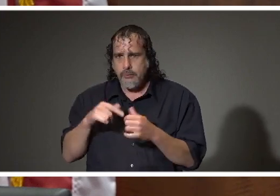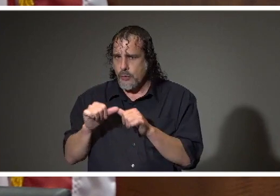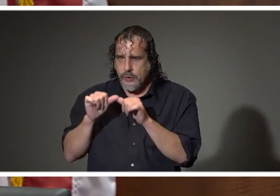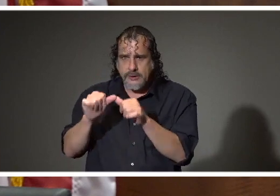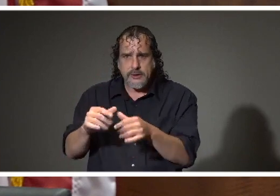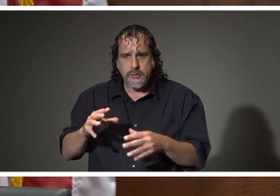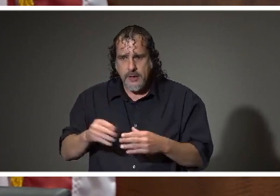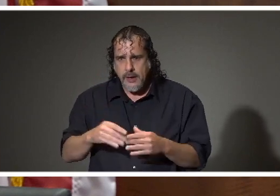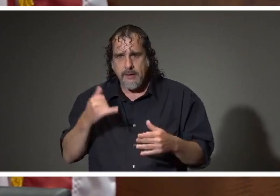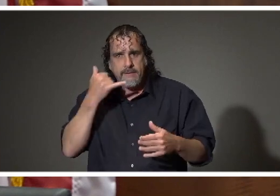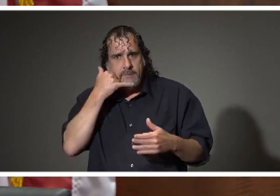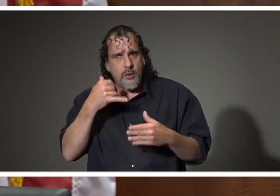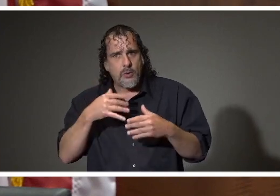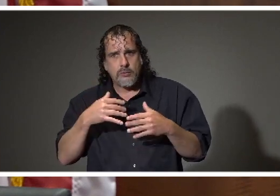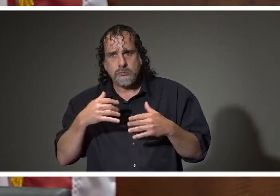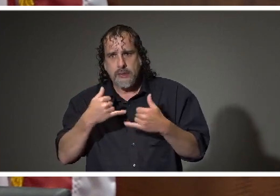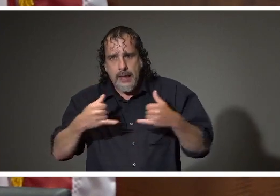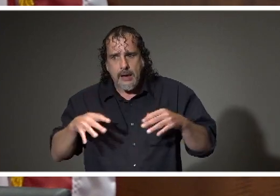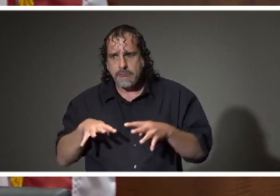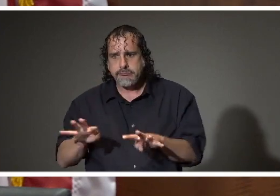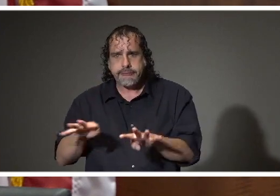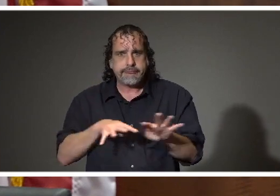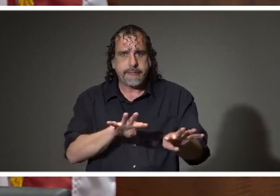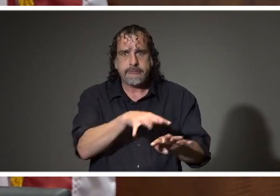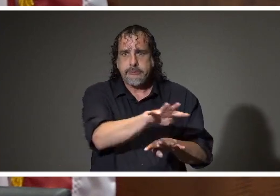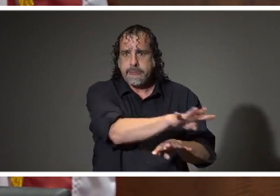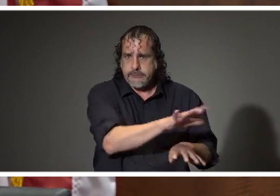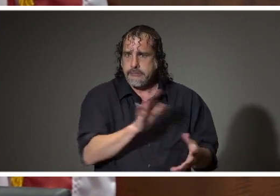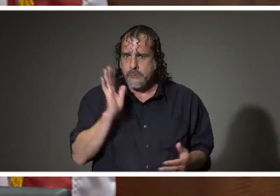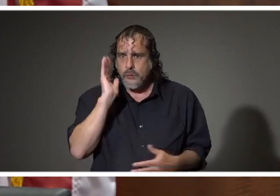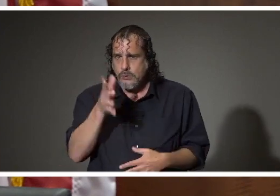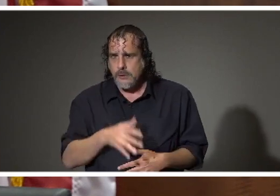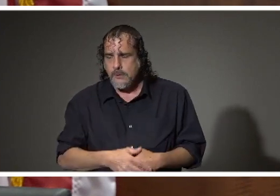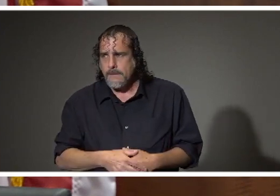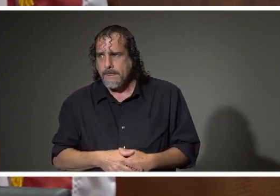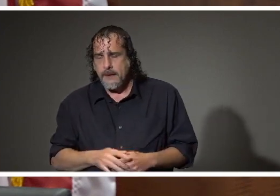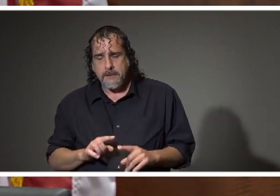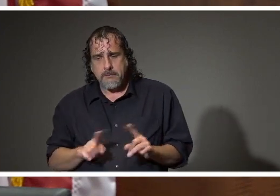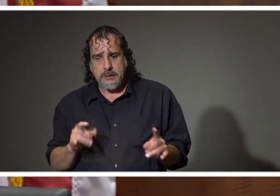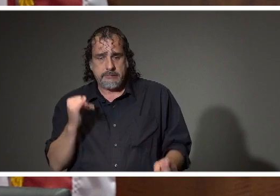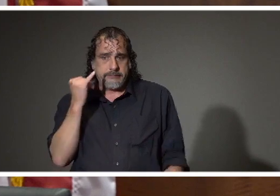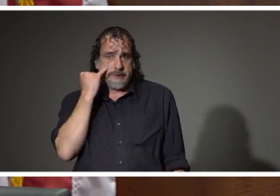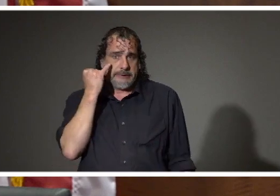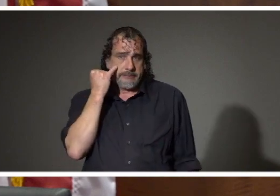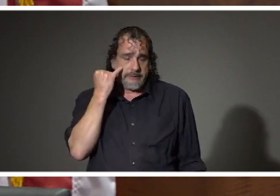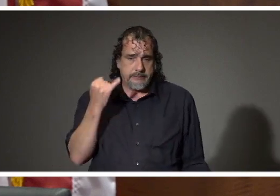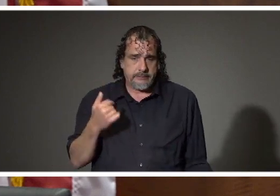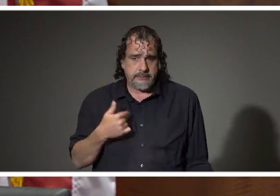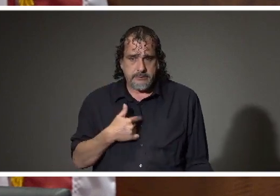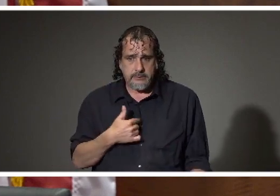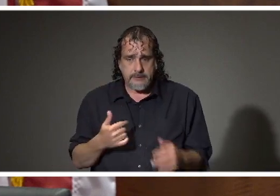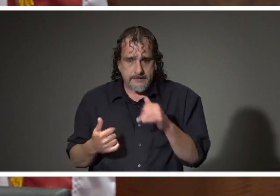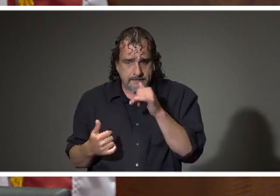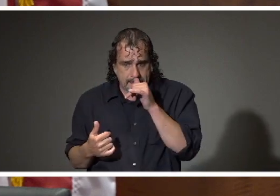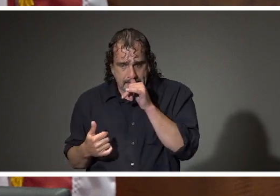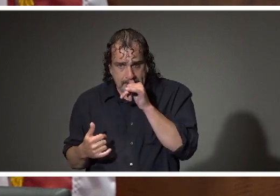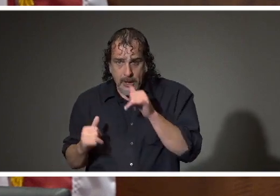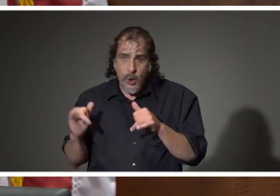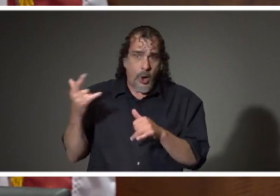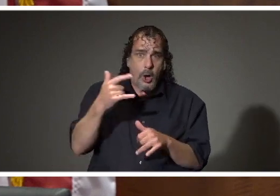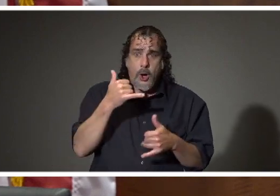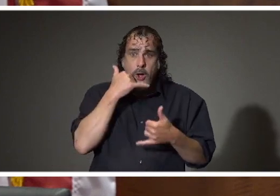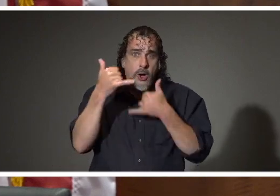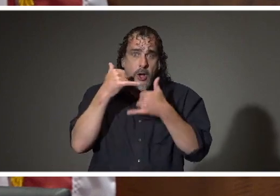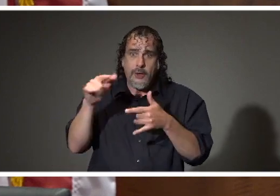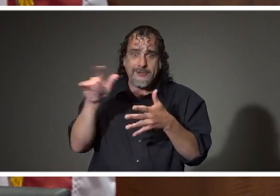add phone lines if necessary. But if we all call the same lines, and I tried to